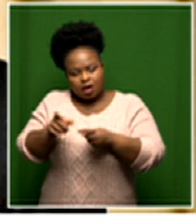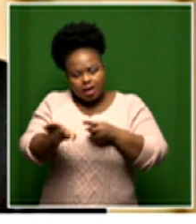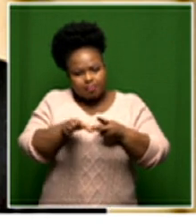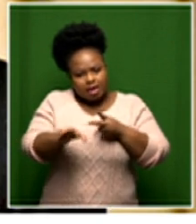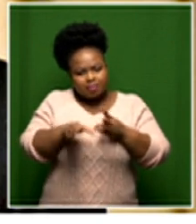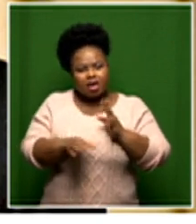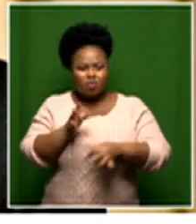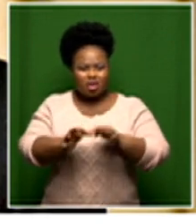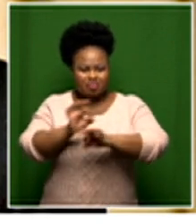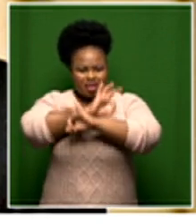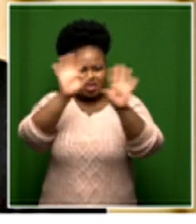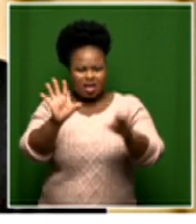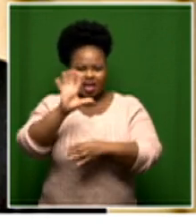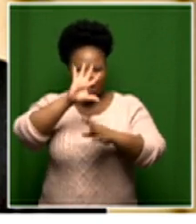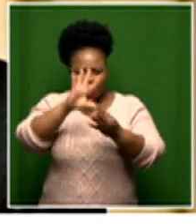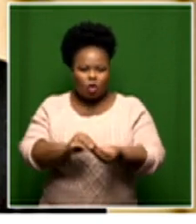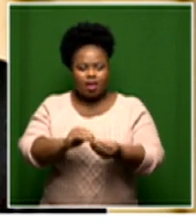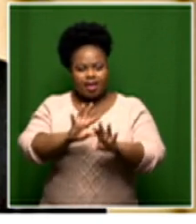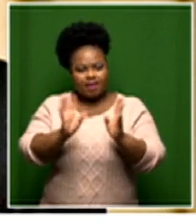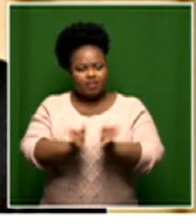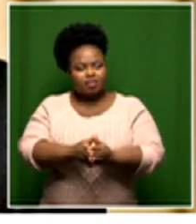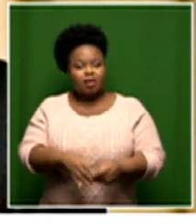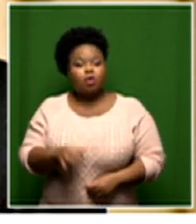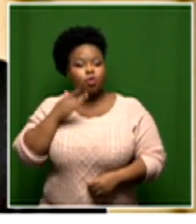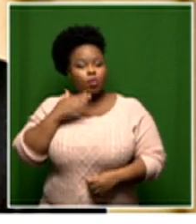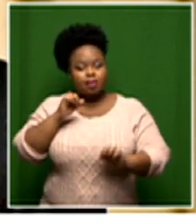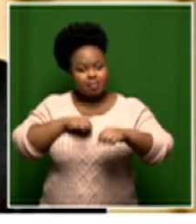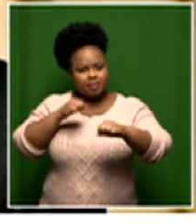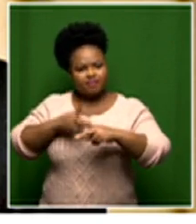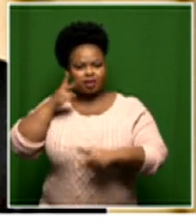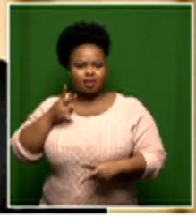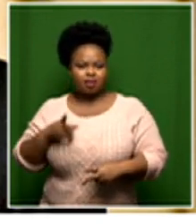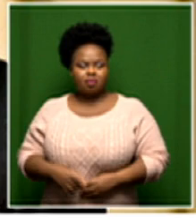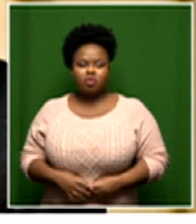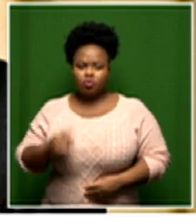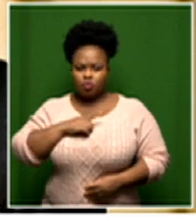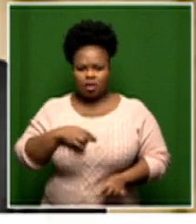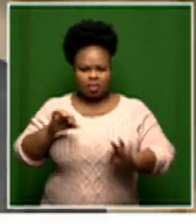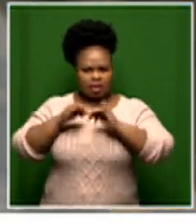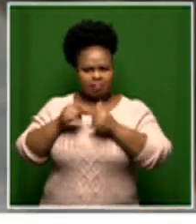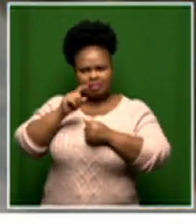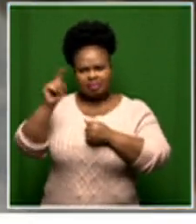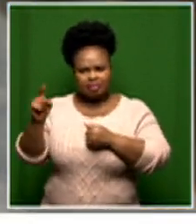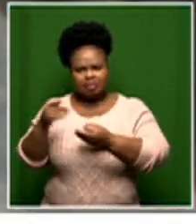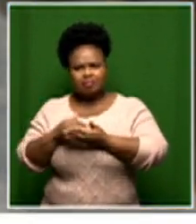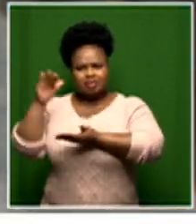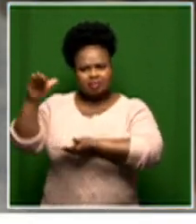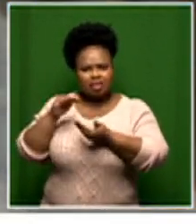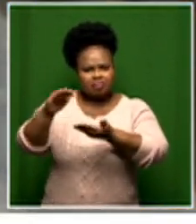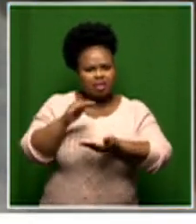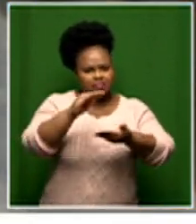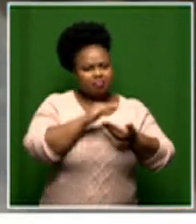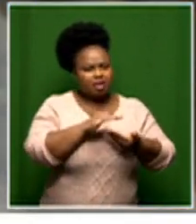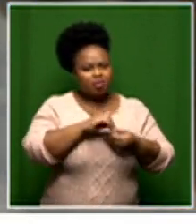The various companies that we're dealing with, they have to actually start juggling their stock, moving some from this other and so